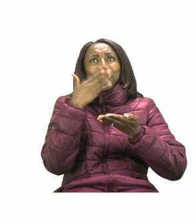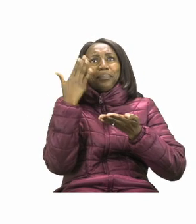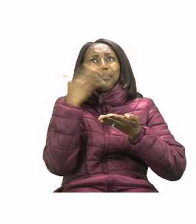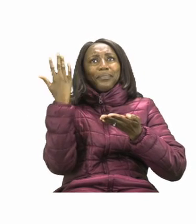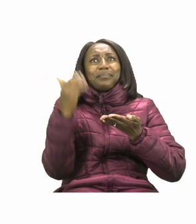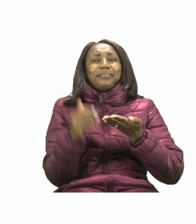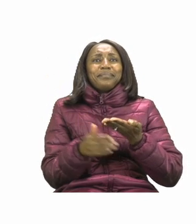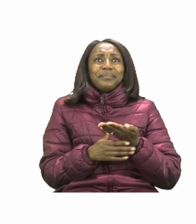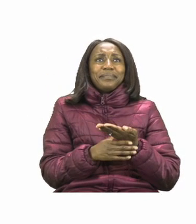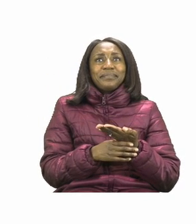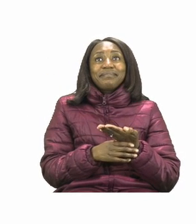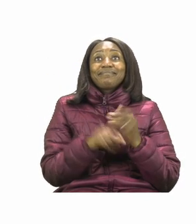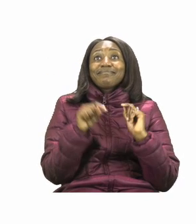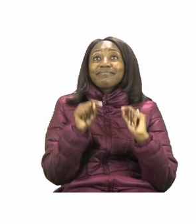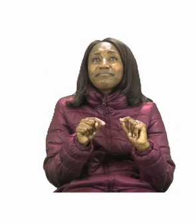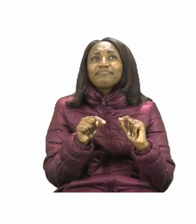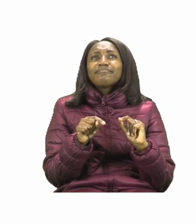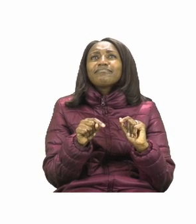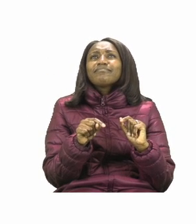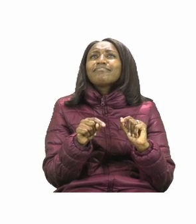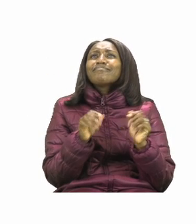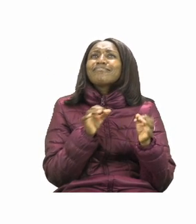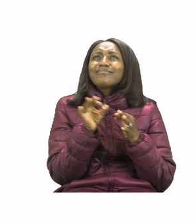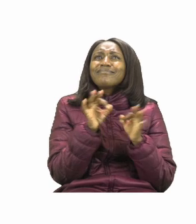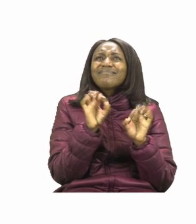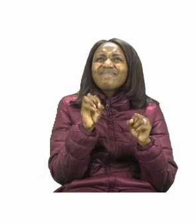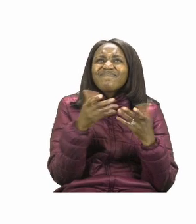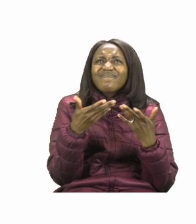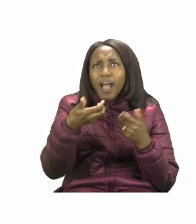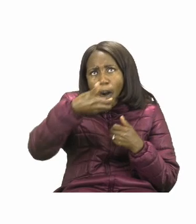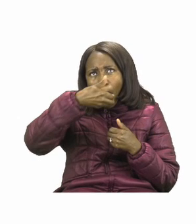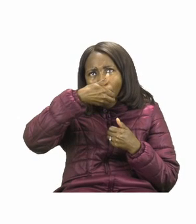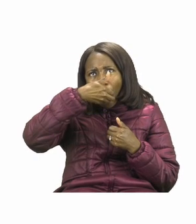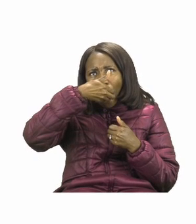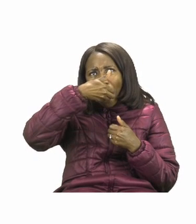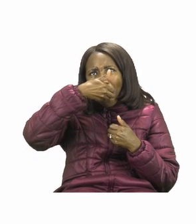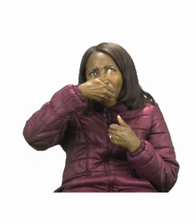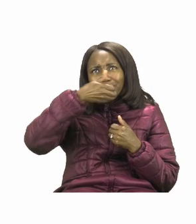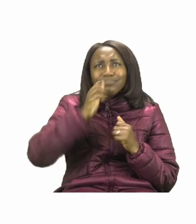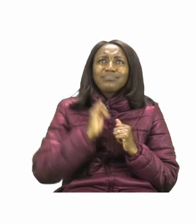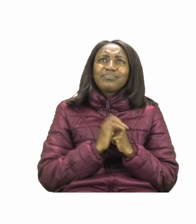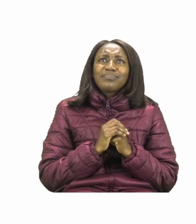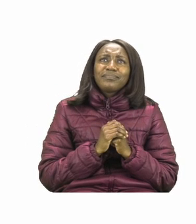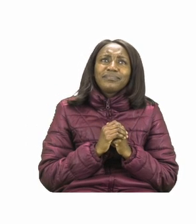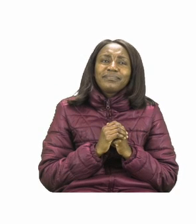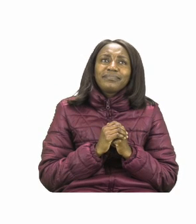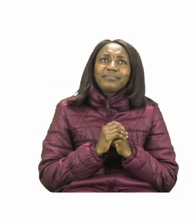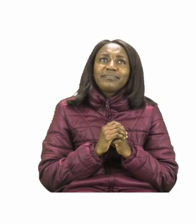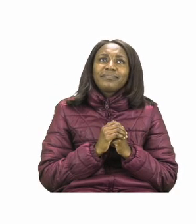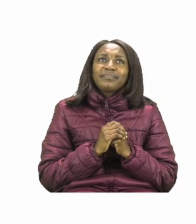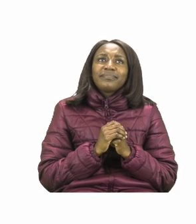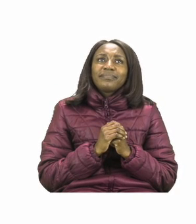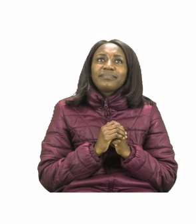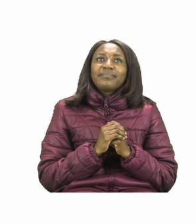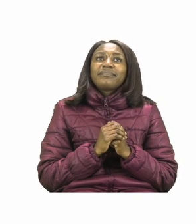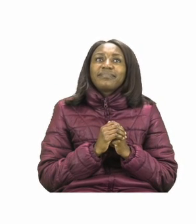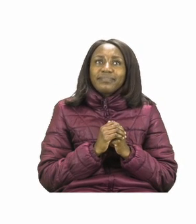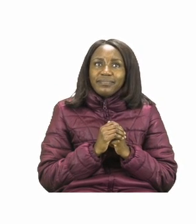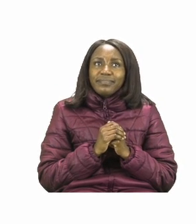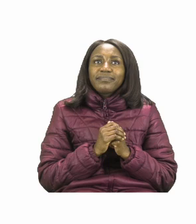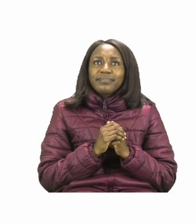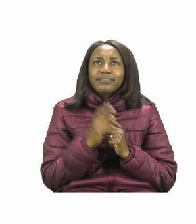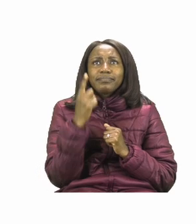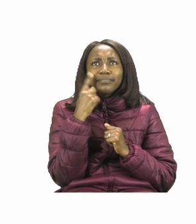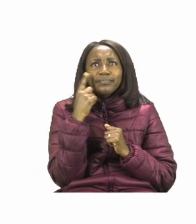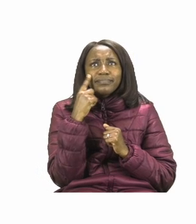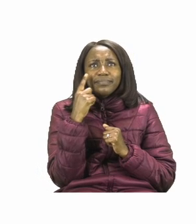to be our job to say how much of the pizza is left. After that, we are going to take a look at